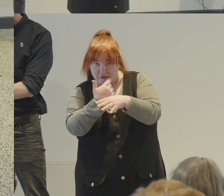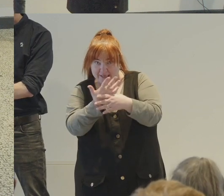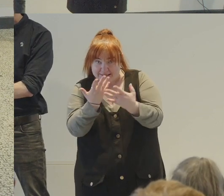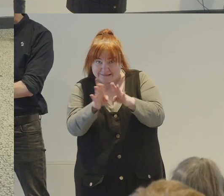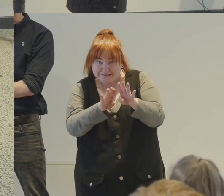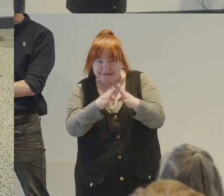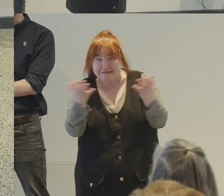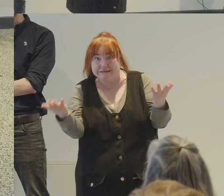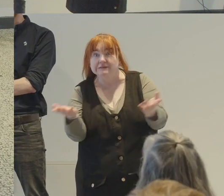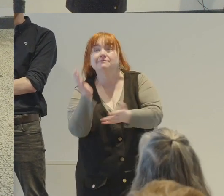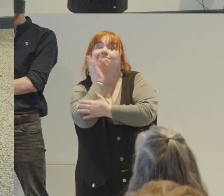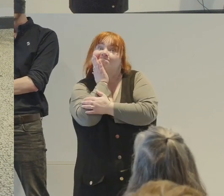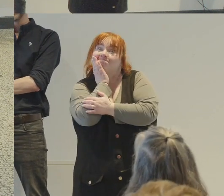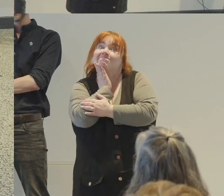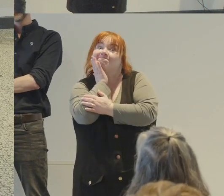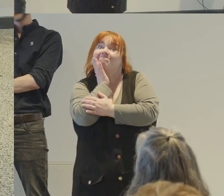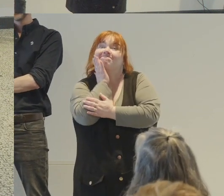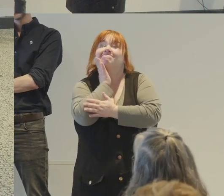Yes.